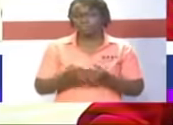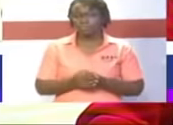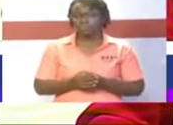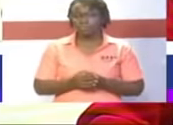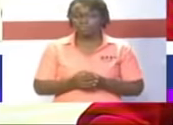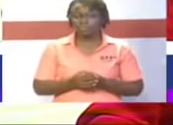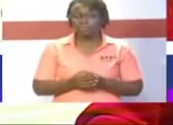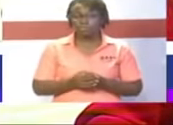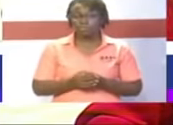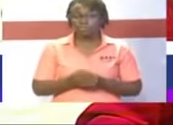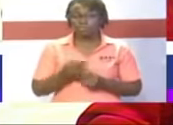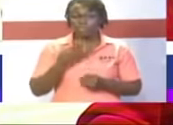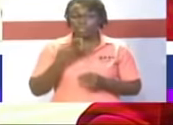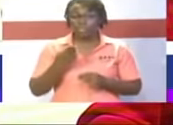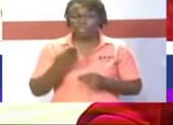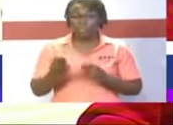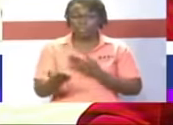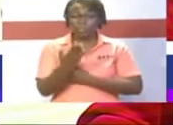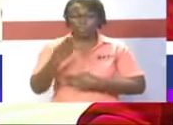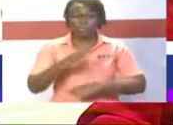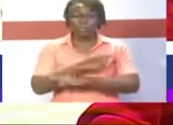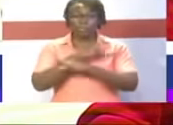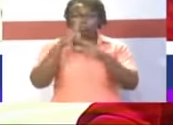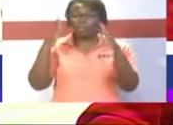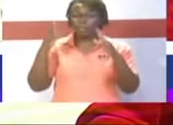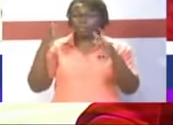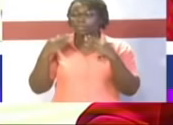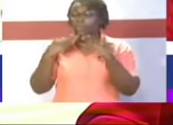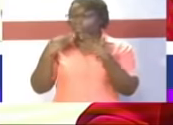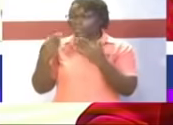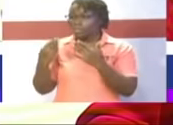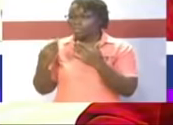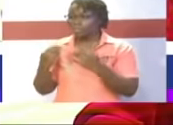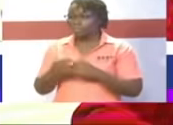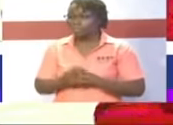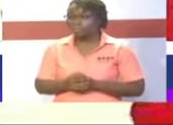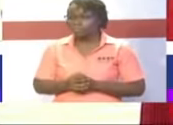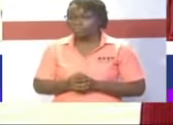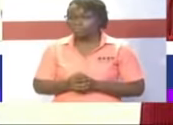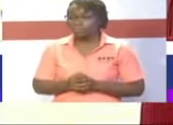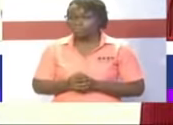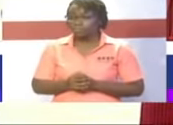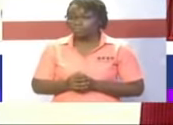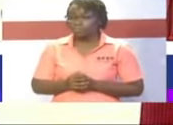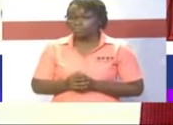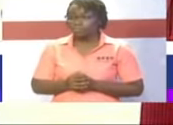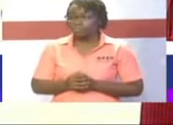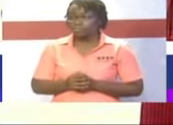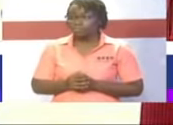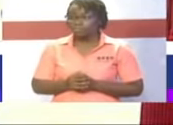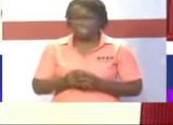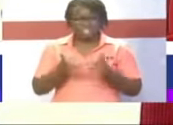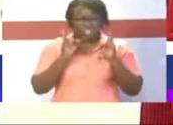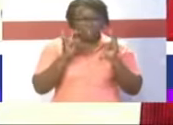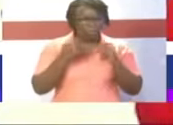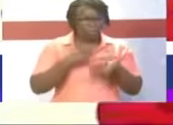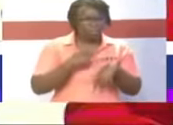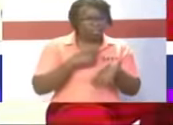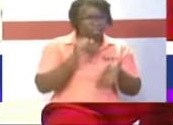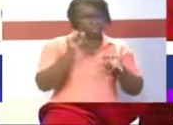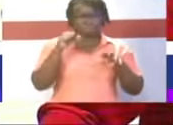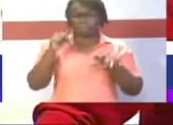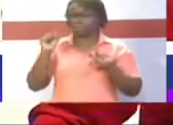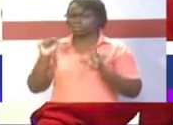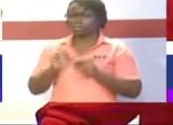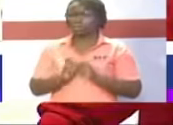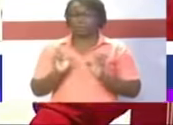Good morning, and thank you, Mr. Alexander. Good morning to... You're hearing me? Yes. Yeah.